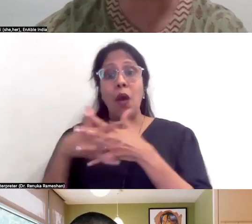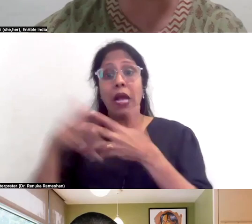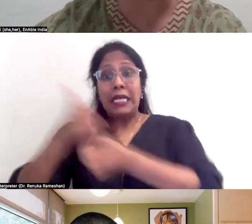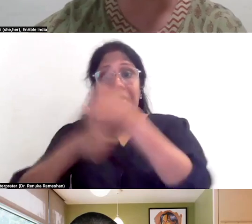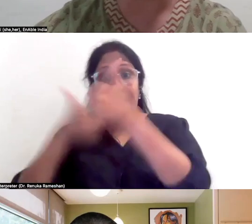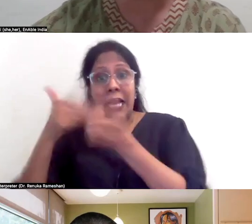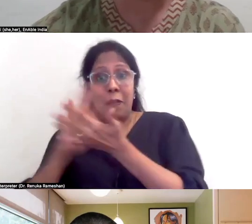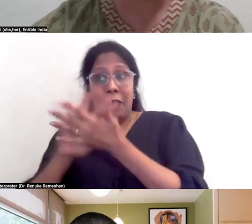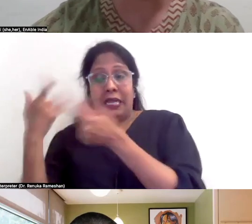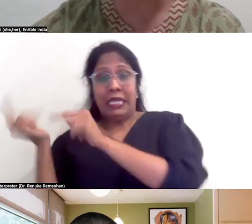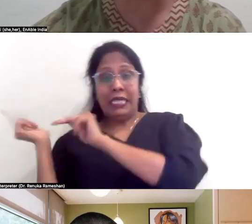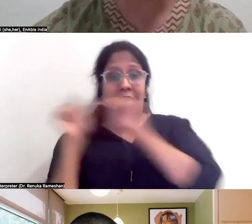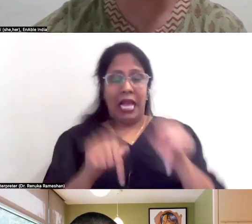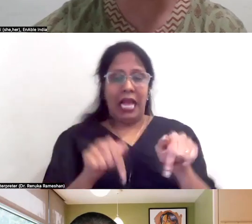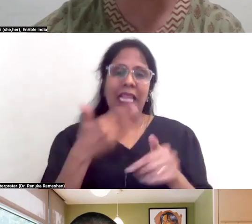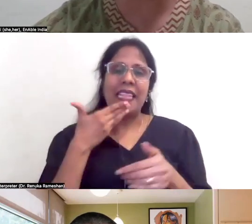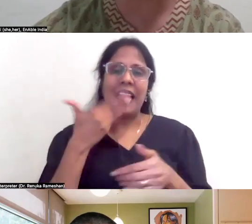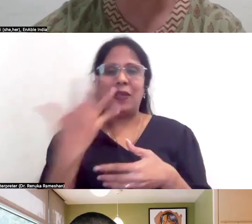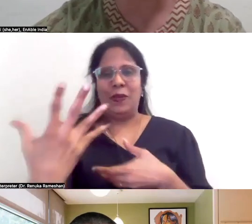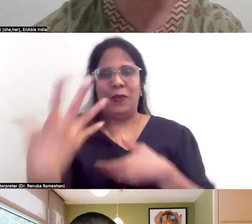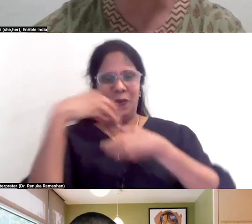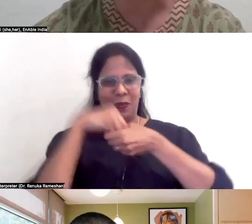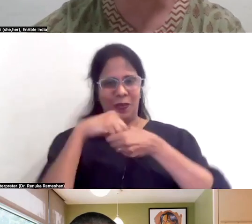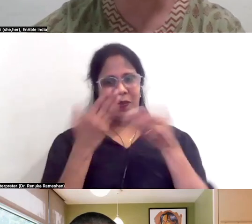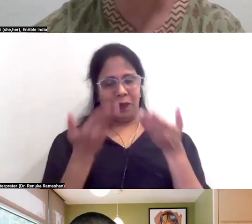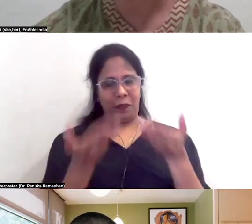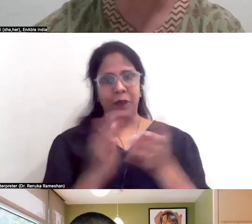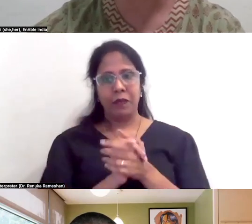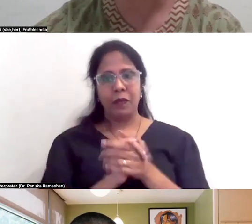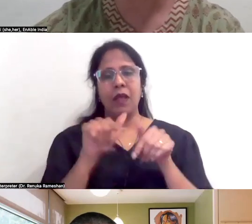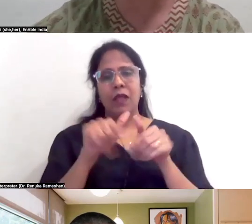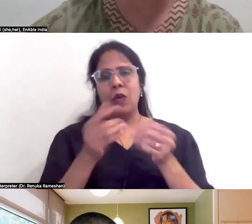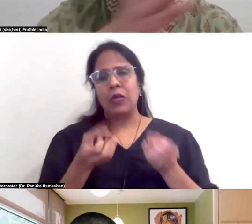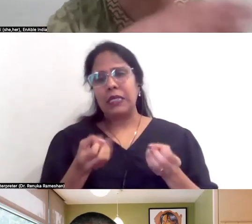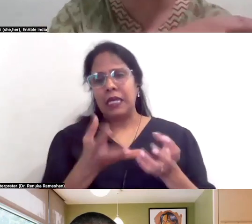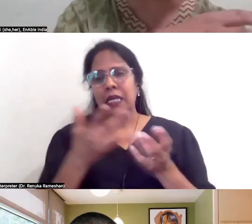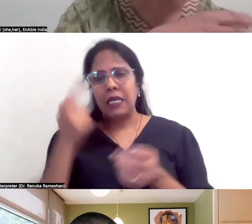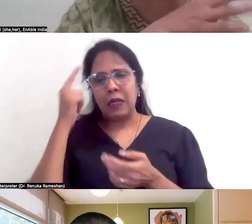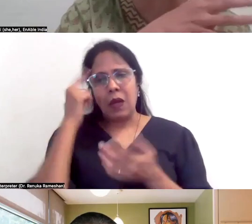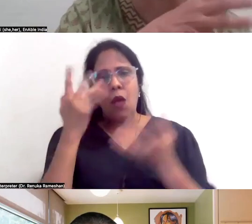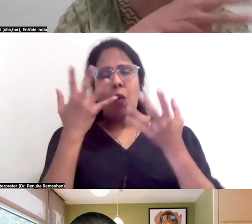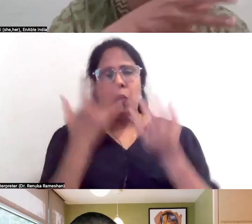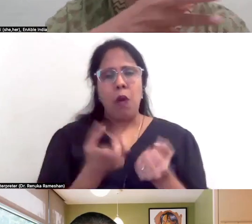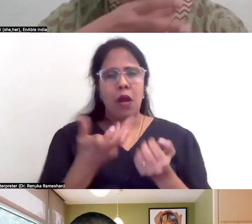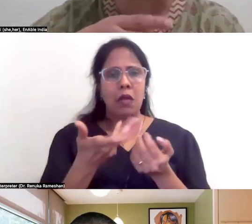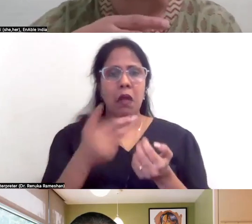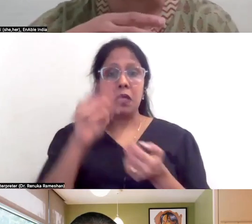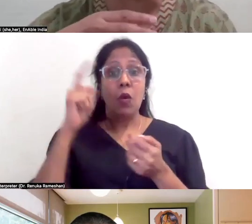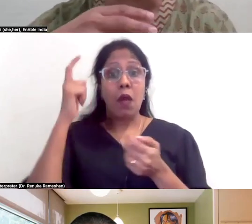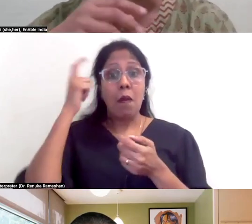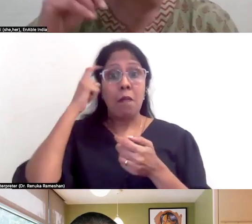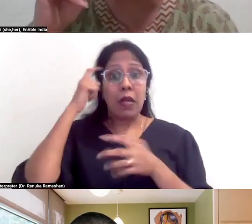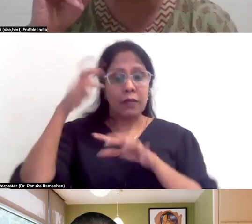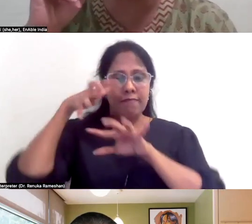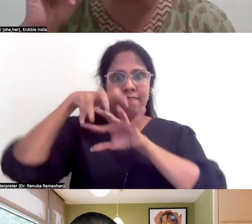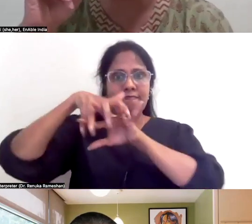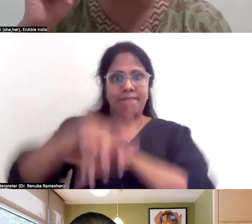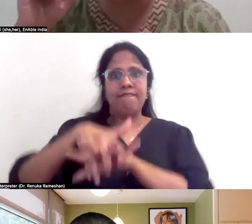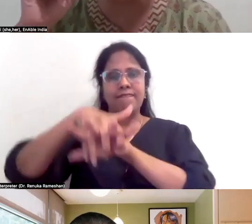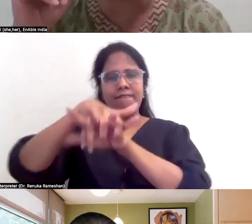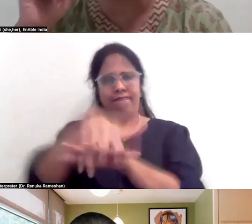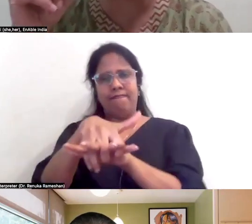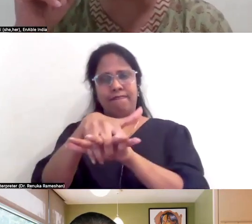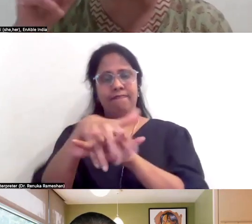thank you for being with us. I think I want you to start with, we've heard how mental model can cause a problem. In